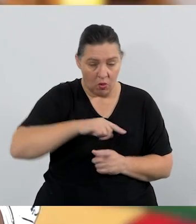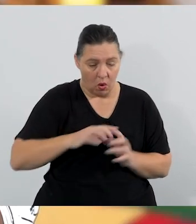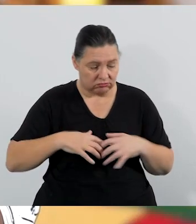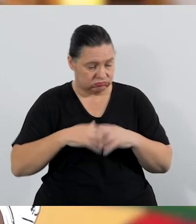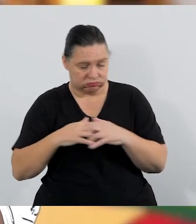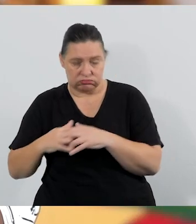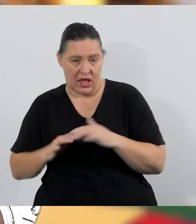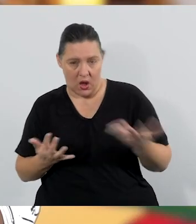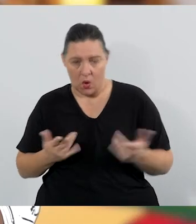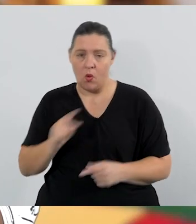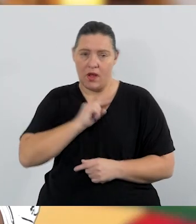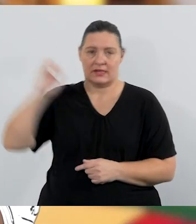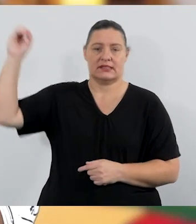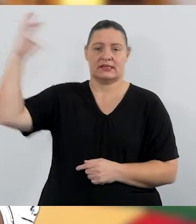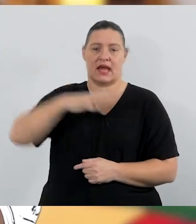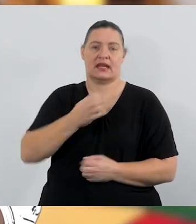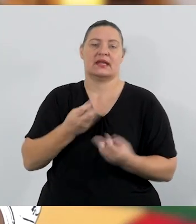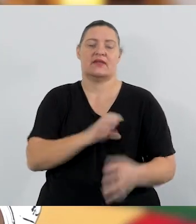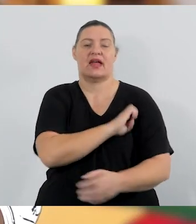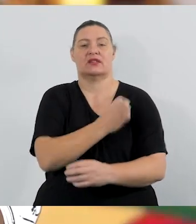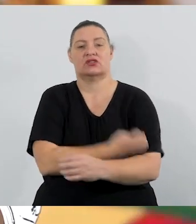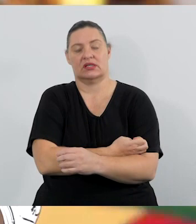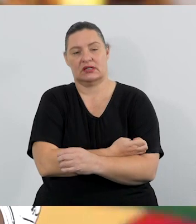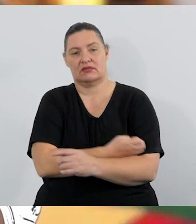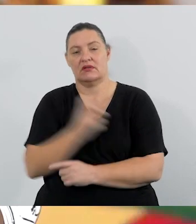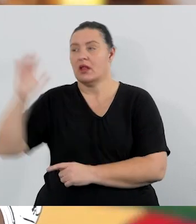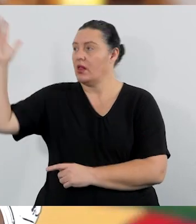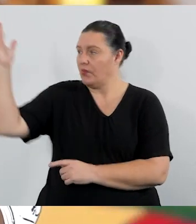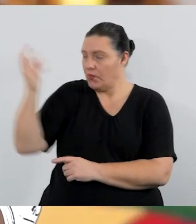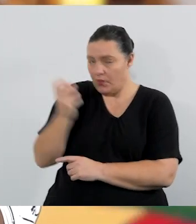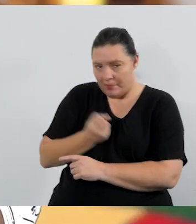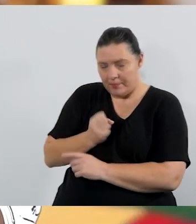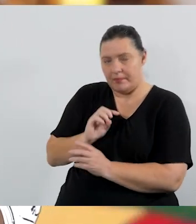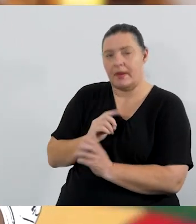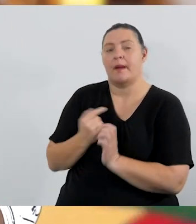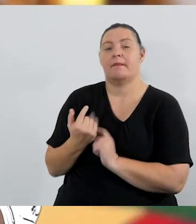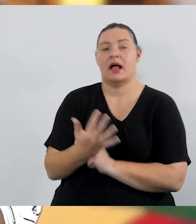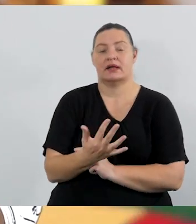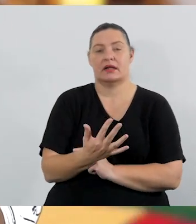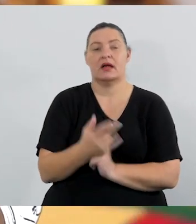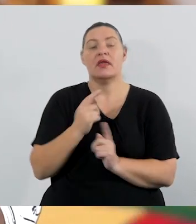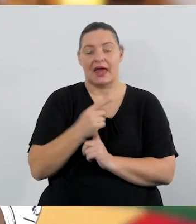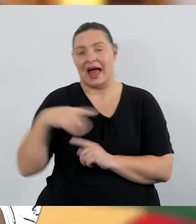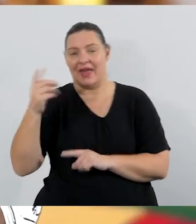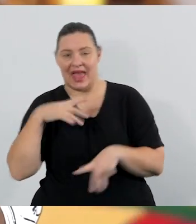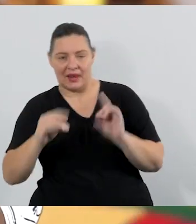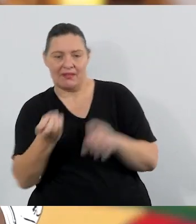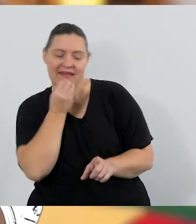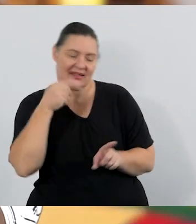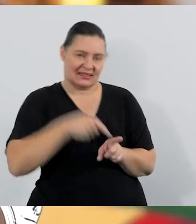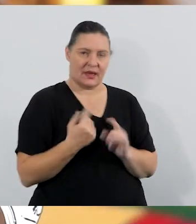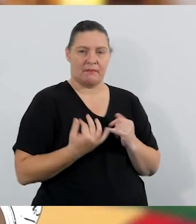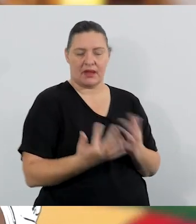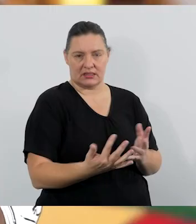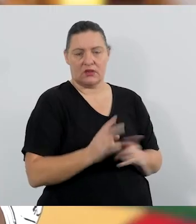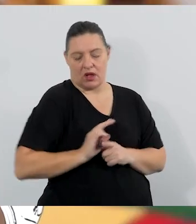this is the sun, because it gives us energy. The very same energy is taken in by plants, and then the plants are eaten by other animals, and that is